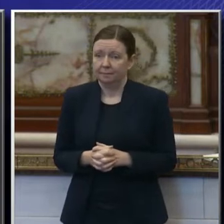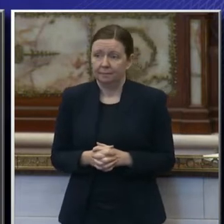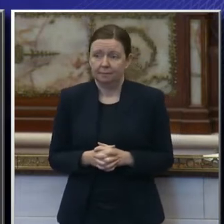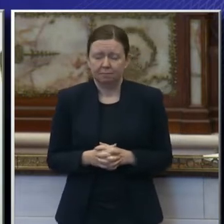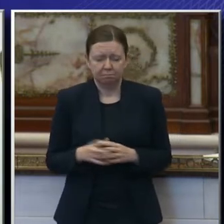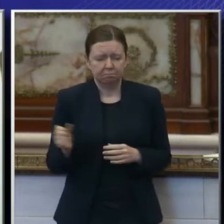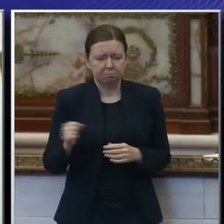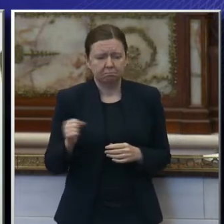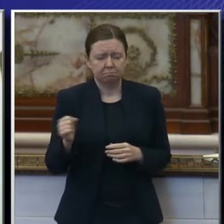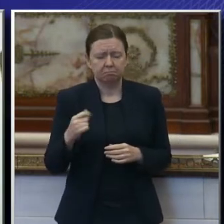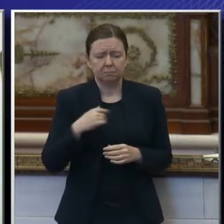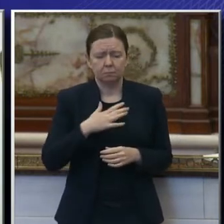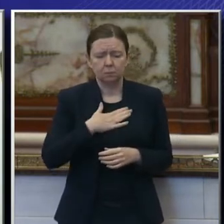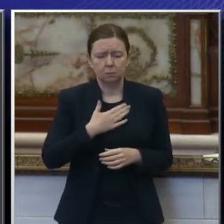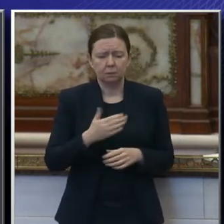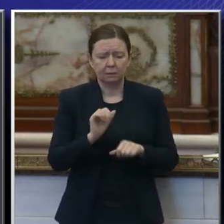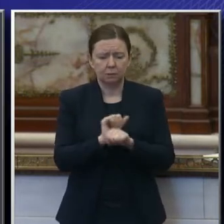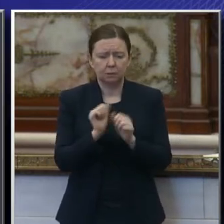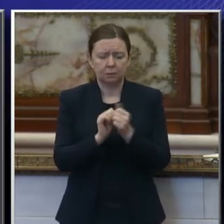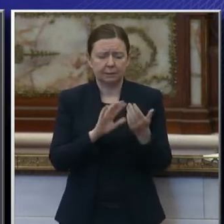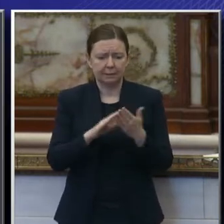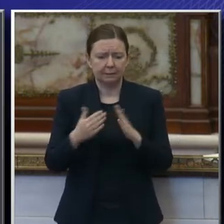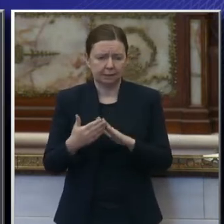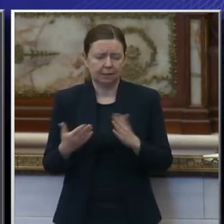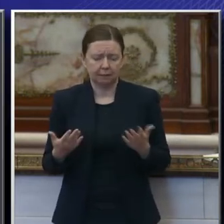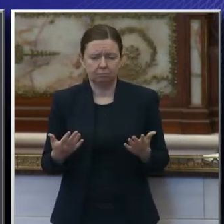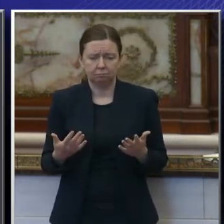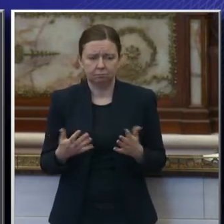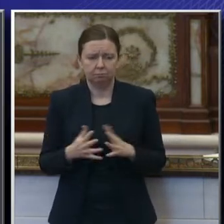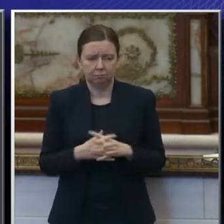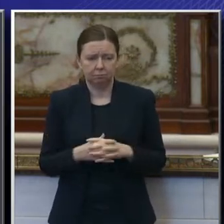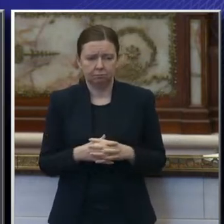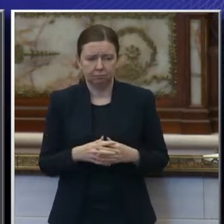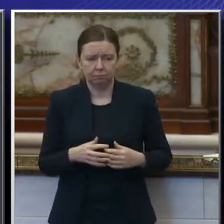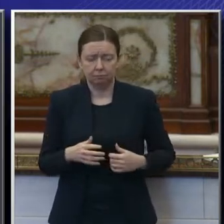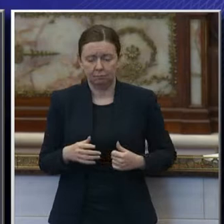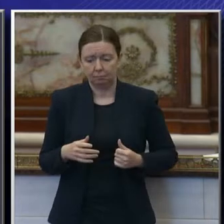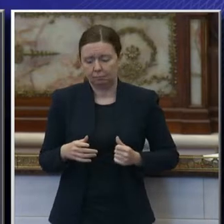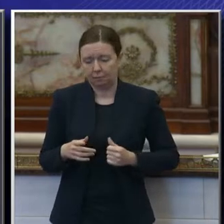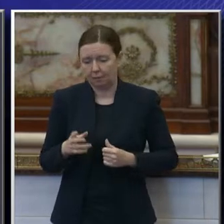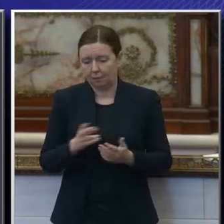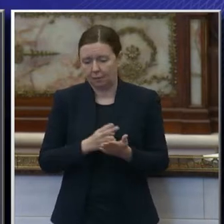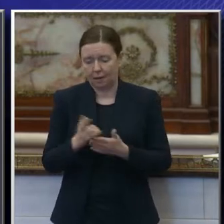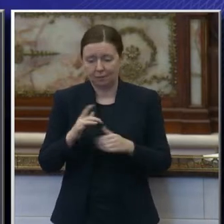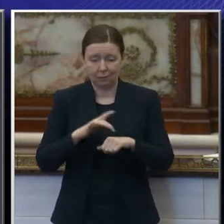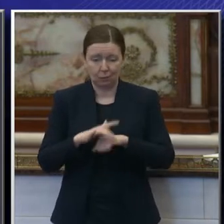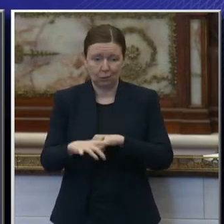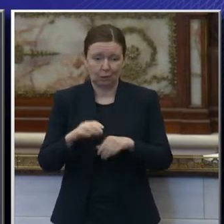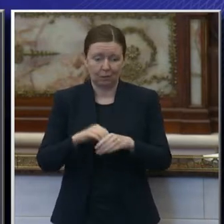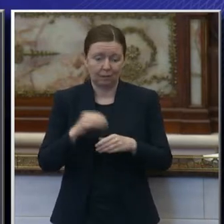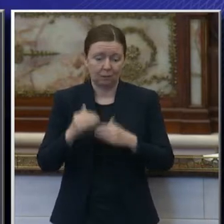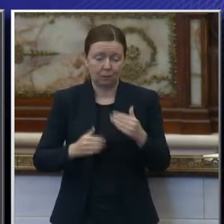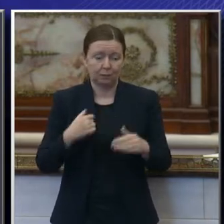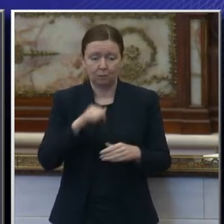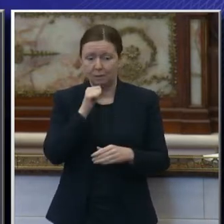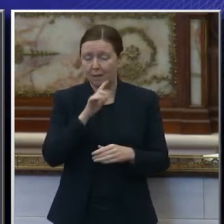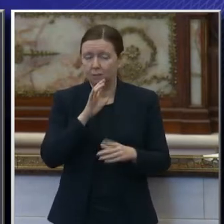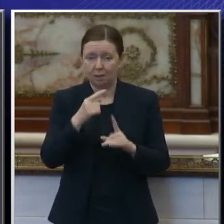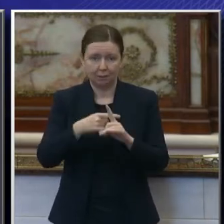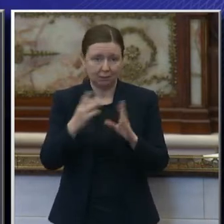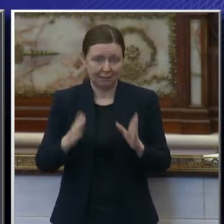Yes, we are willing to work with the city. And quite frankly, early on in the process, when we are talking to